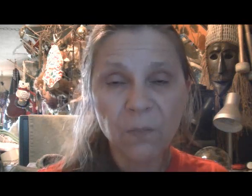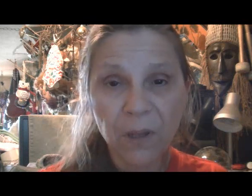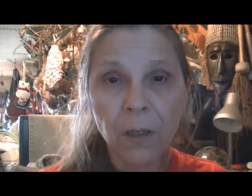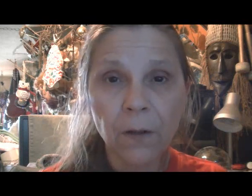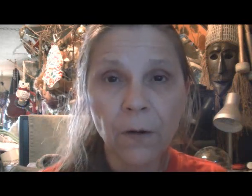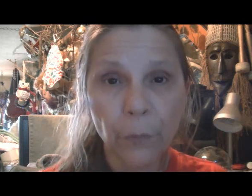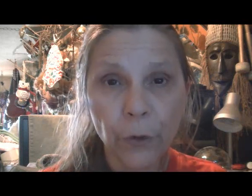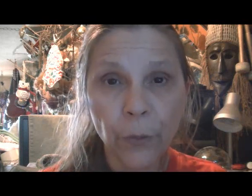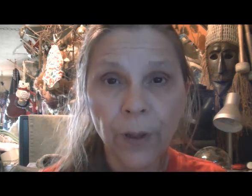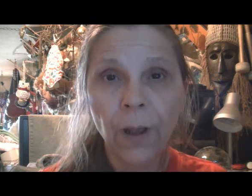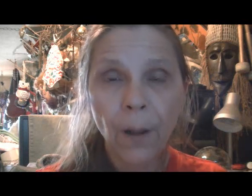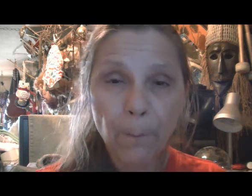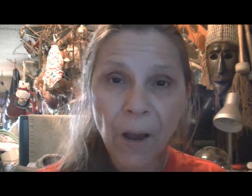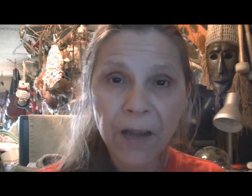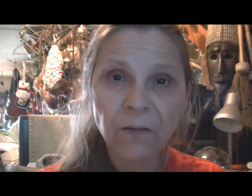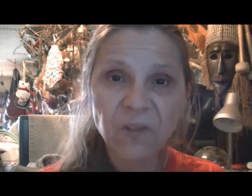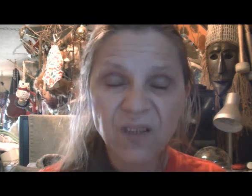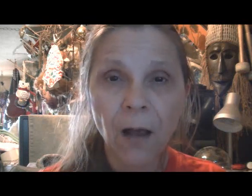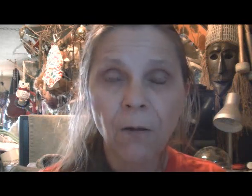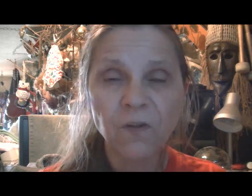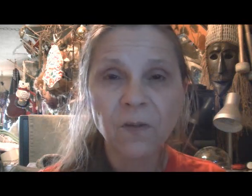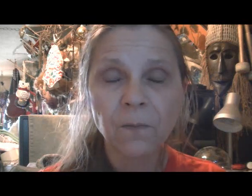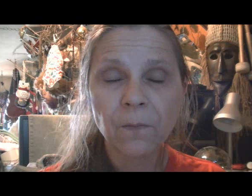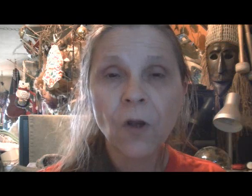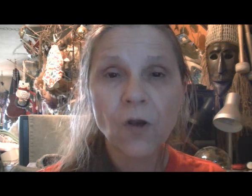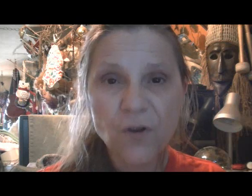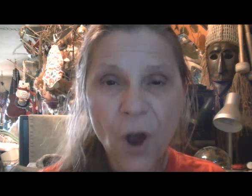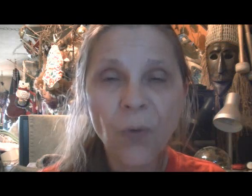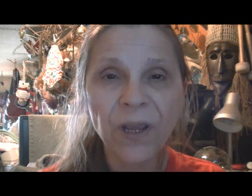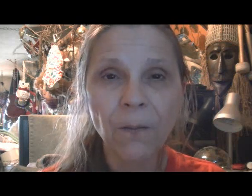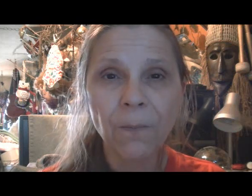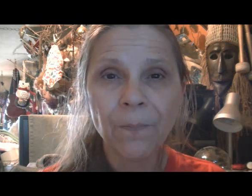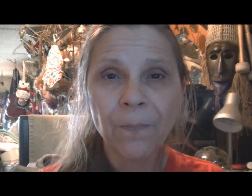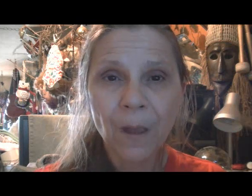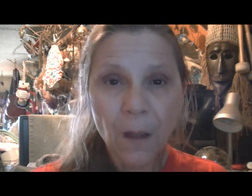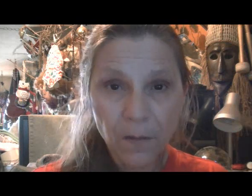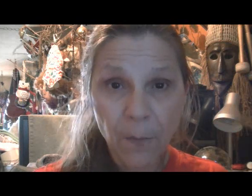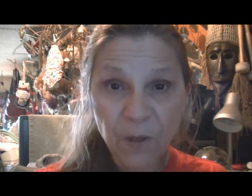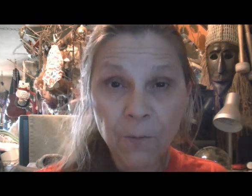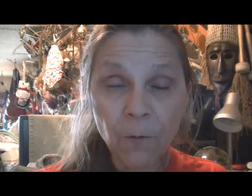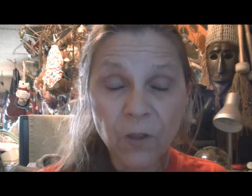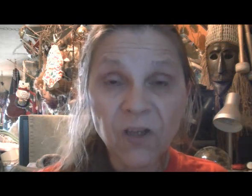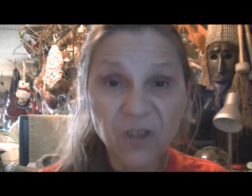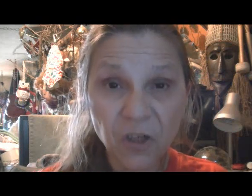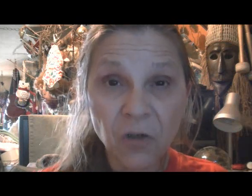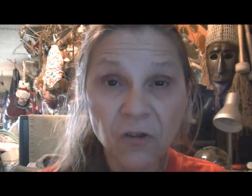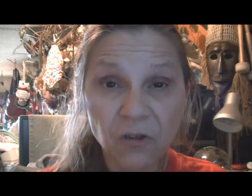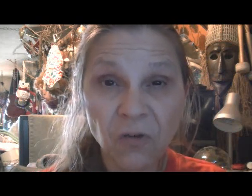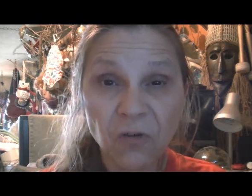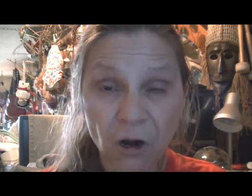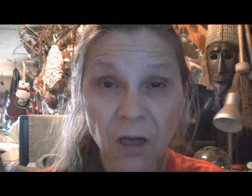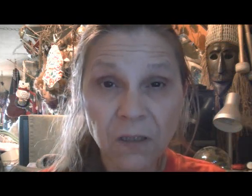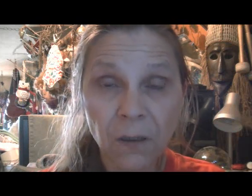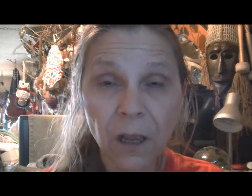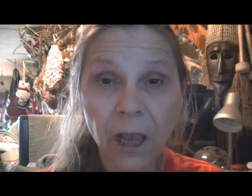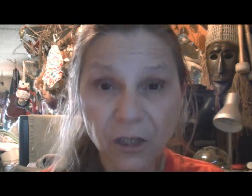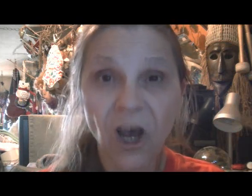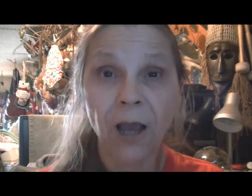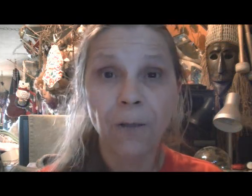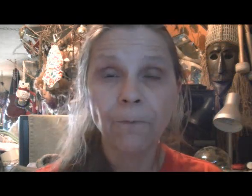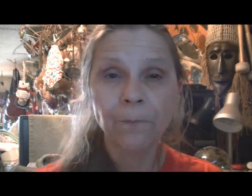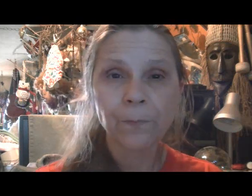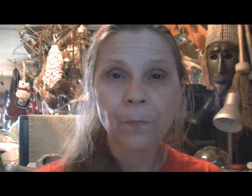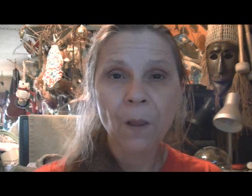could only be in their room by themselves, knowing that people would continue to do drugs